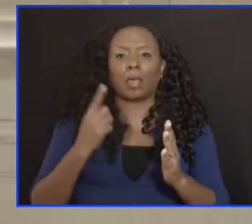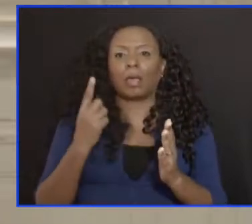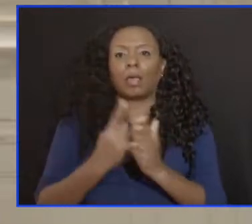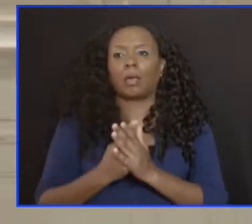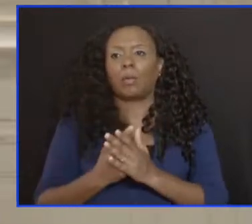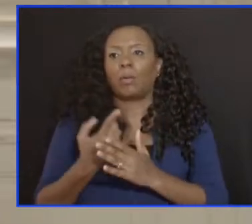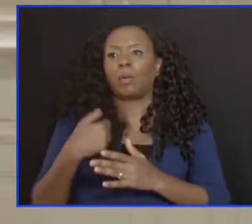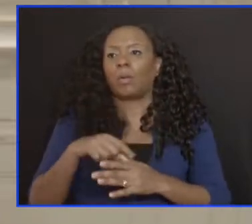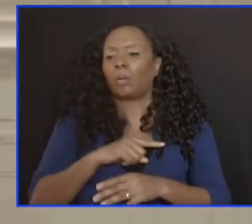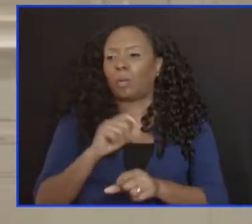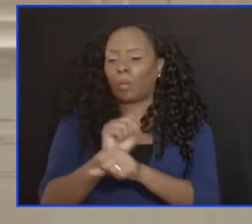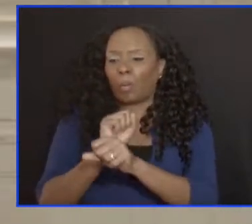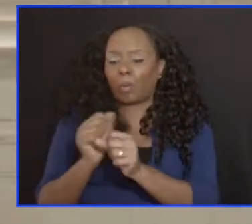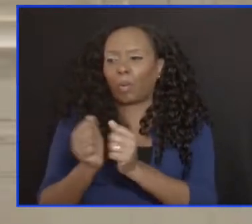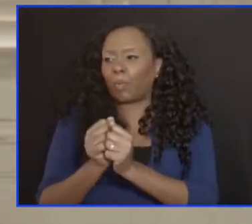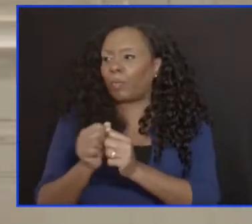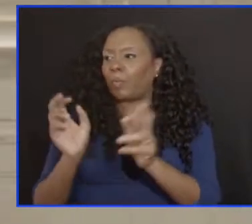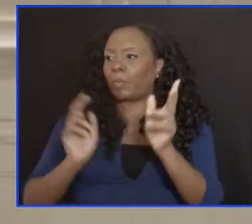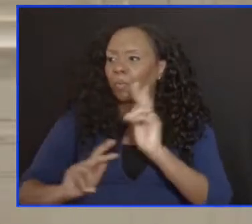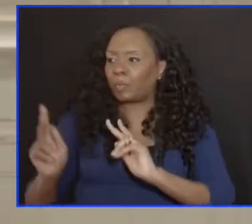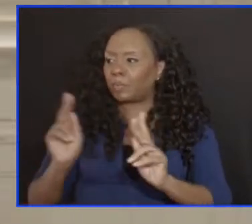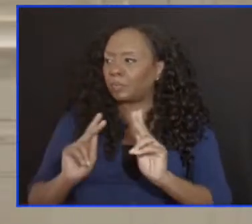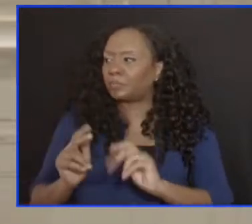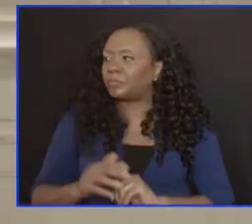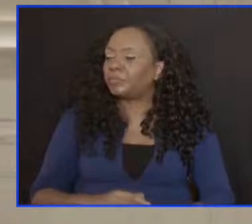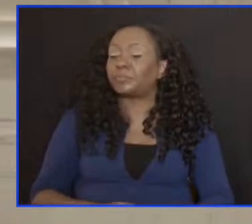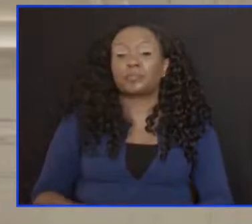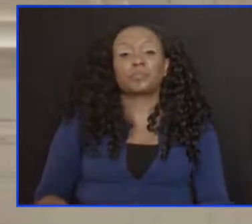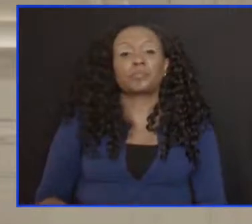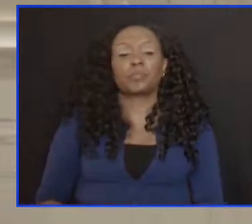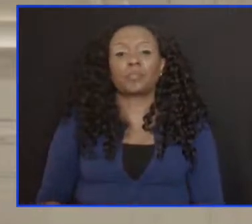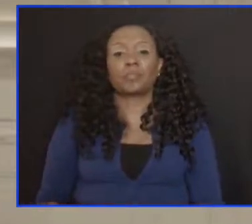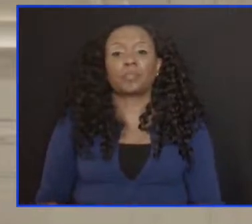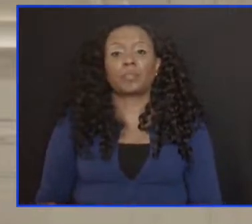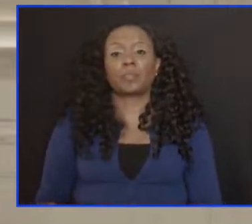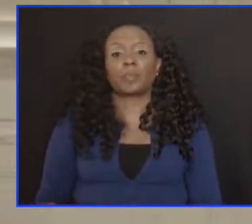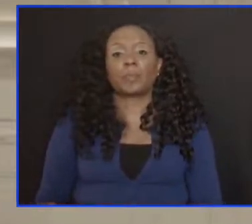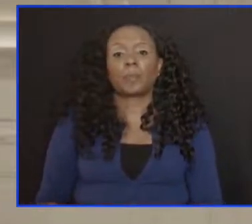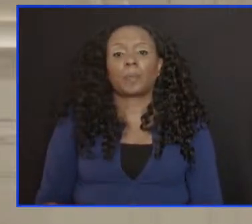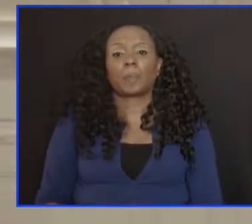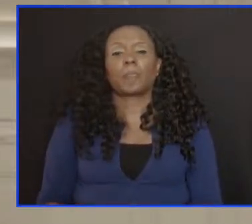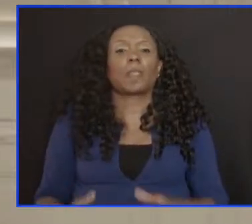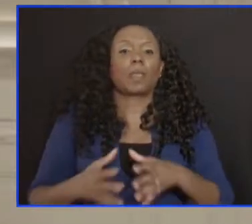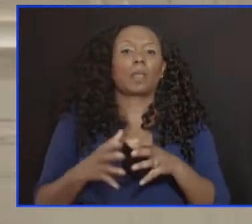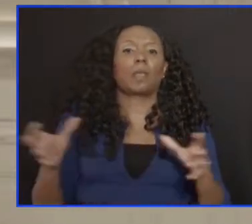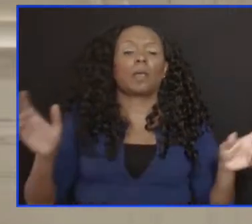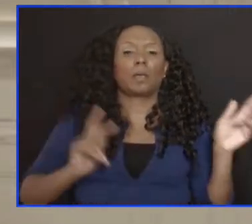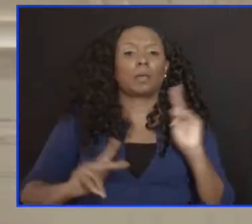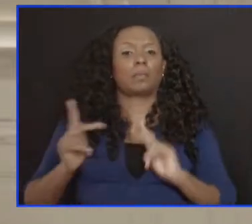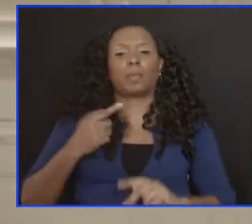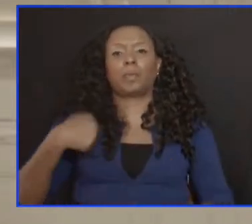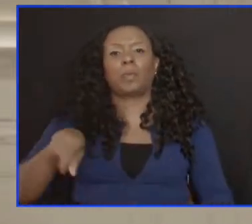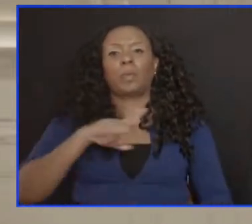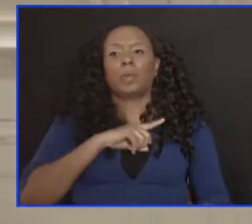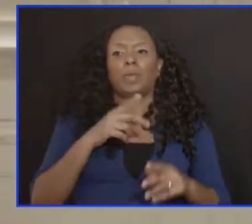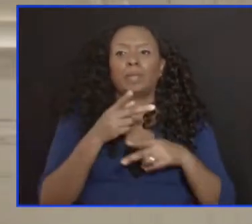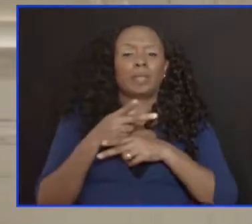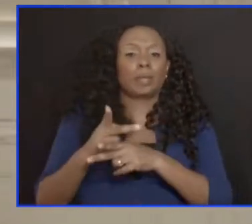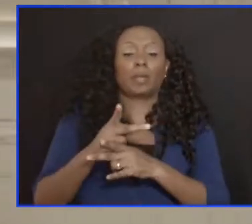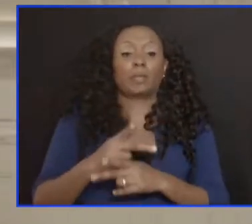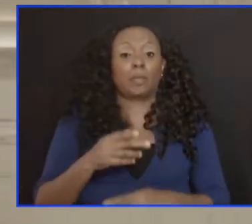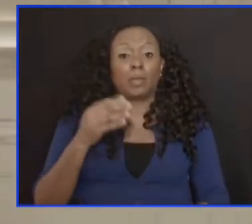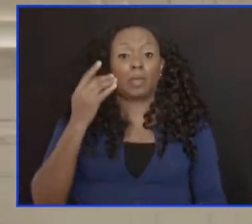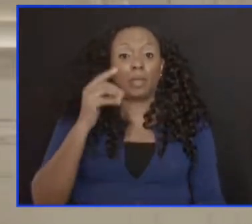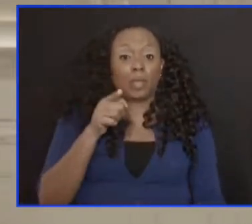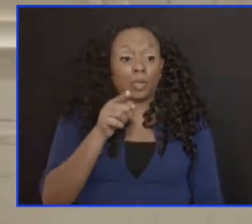I think the point I'm making with that is that obviously we have to have a lot of people we have to take care of, so we have to make it very structured. To try to bring you in,